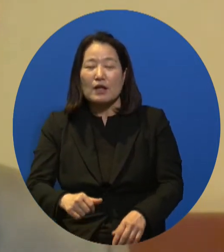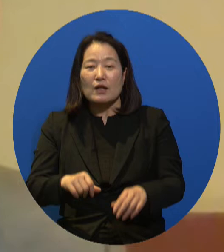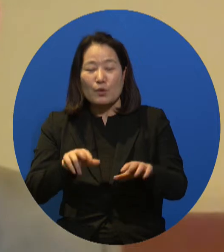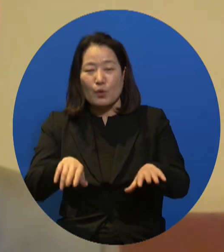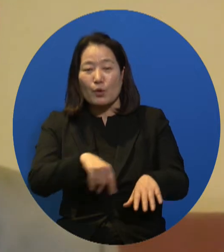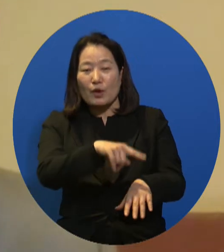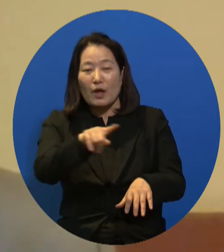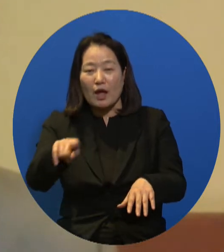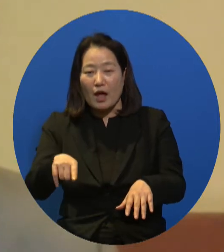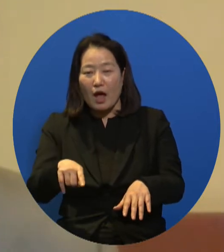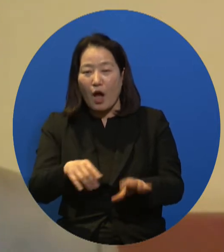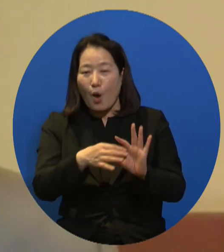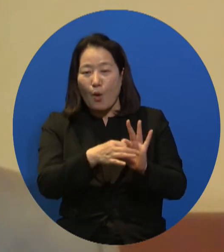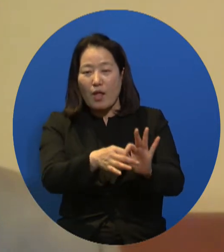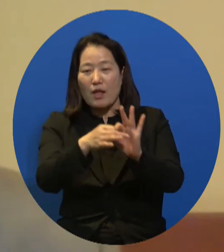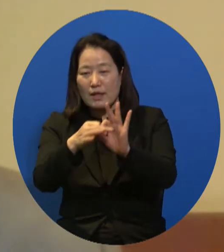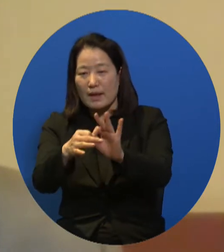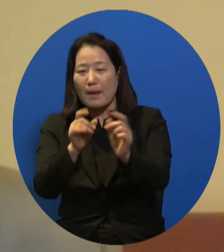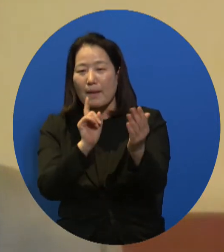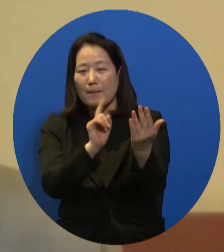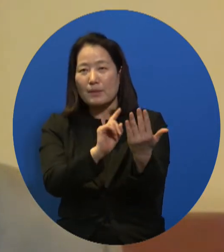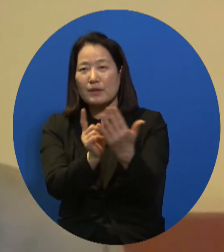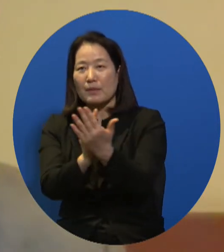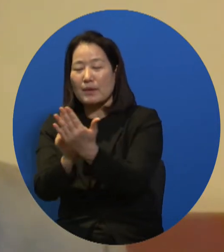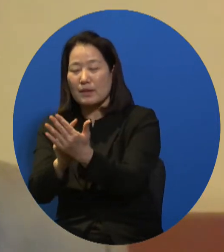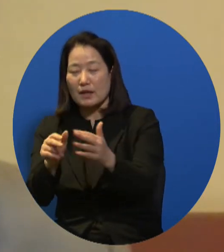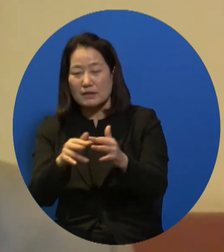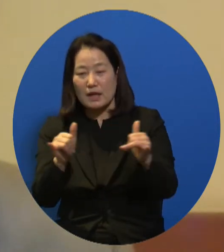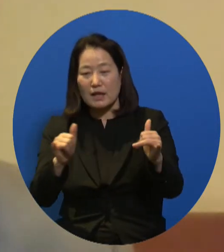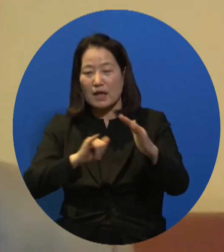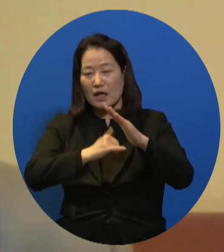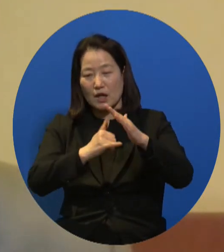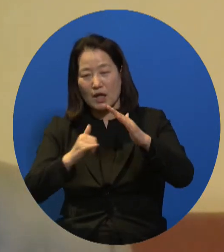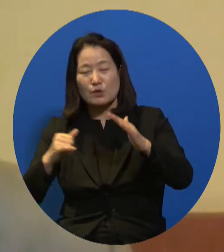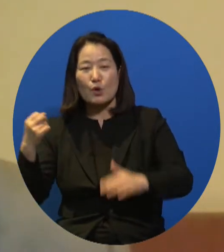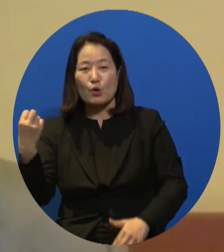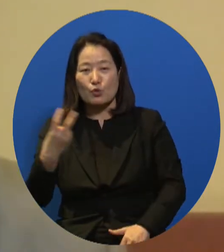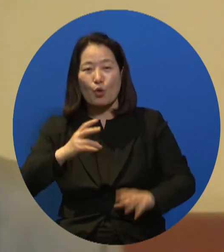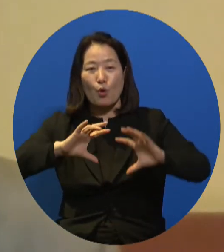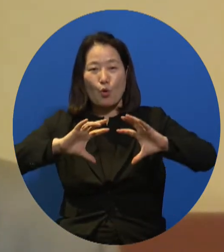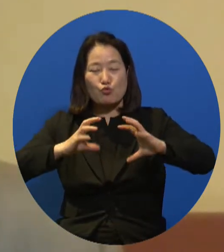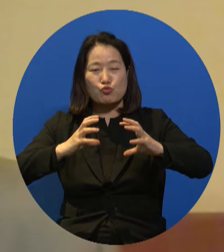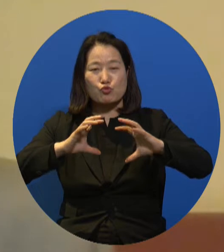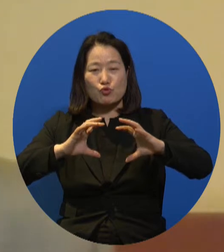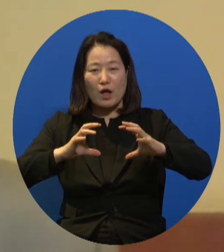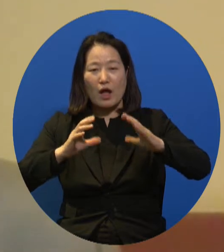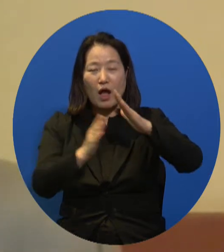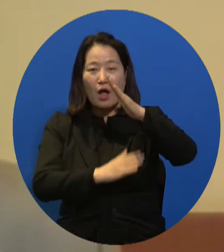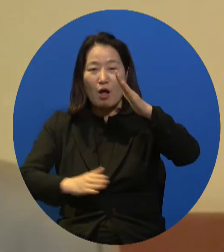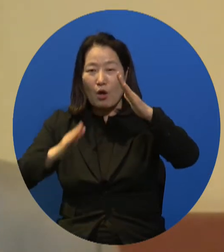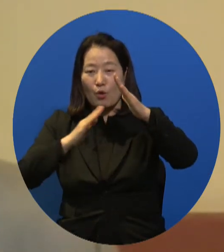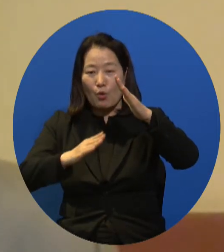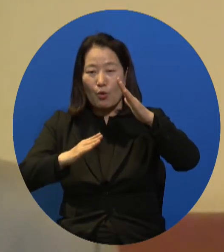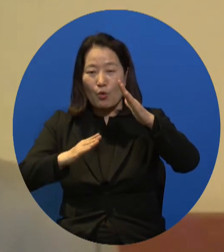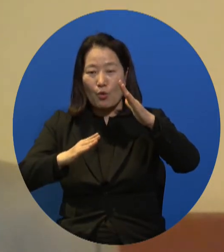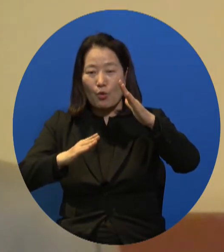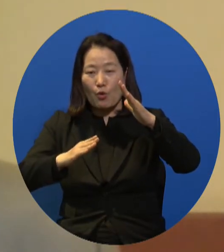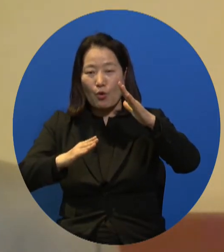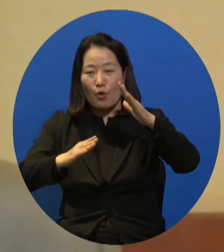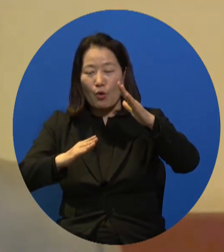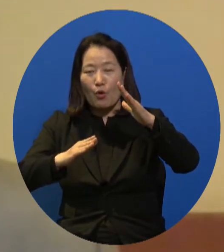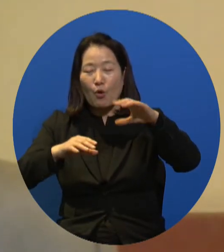organisations, family members, and representatives of state authorities. They directly visited some of